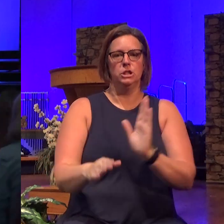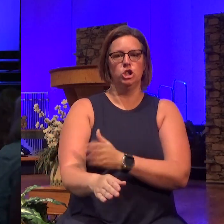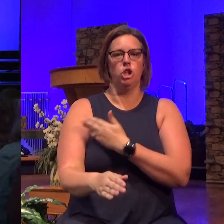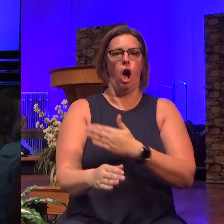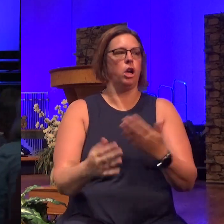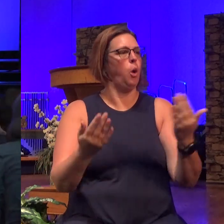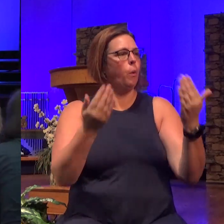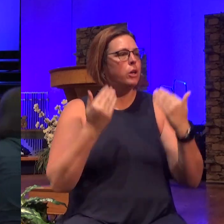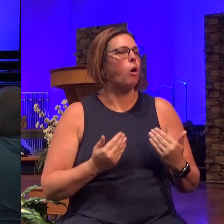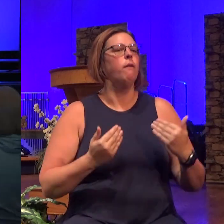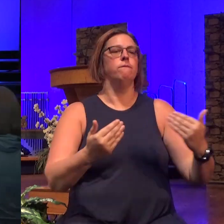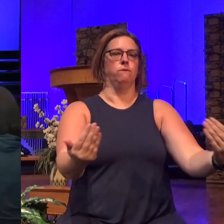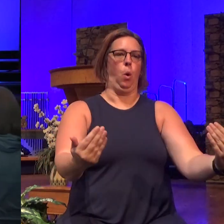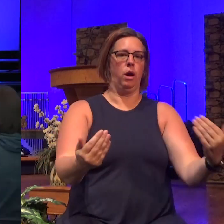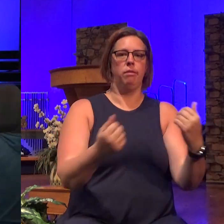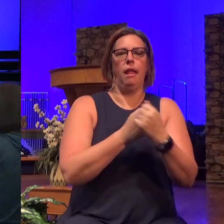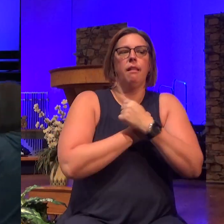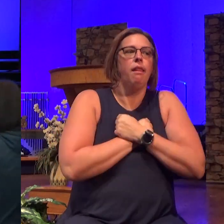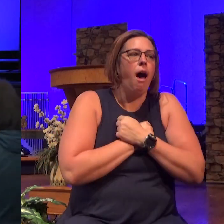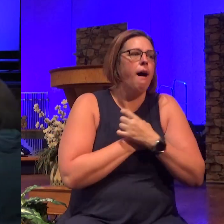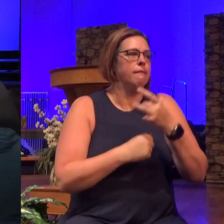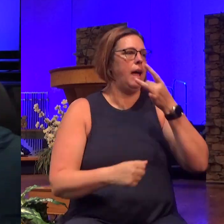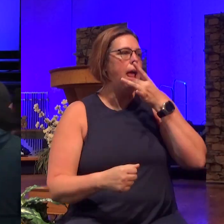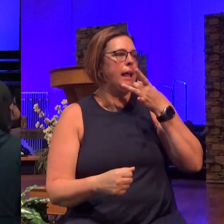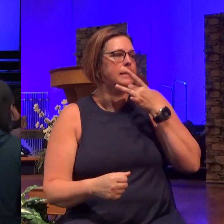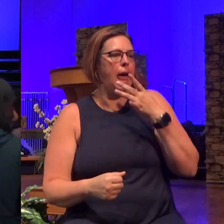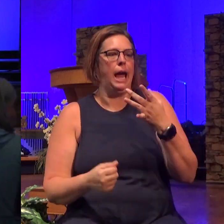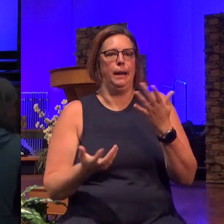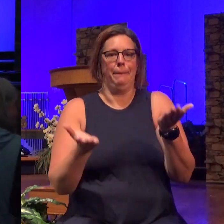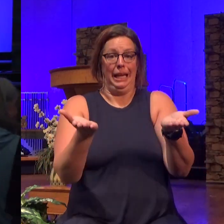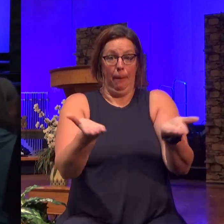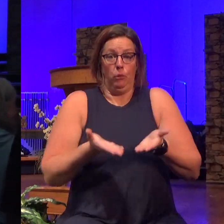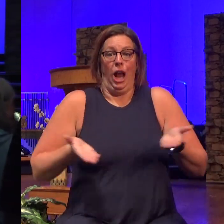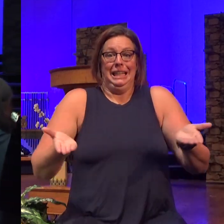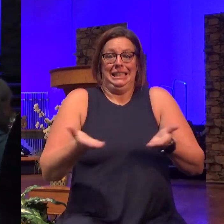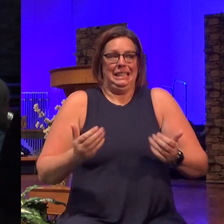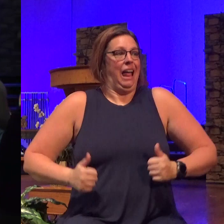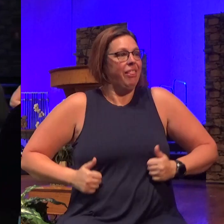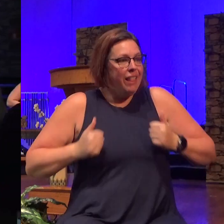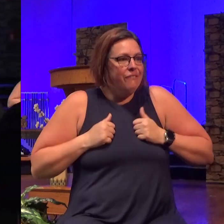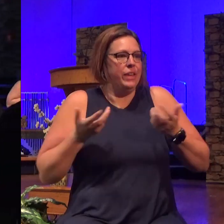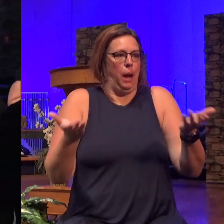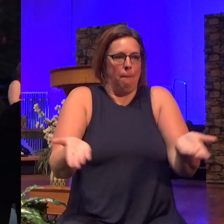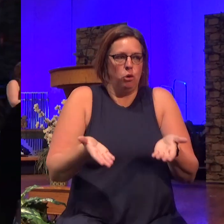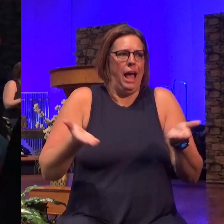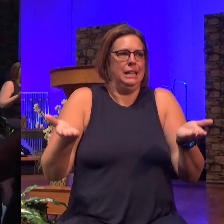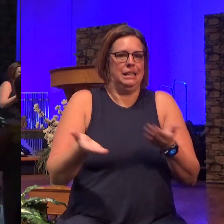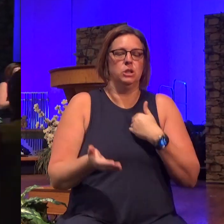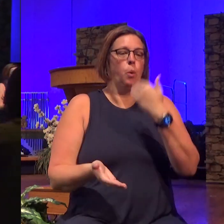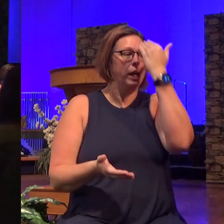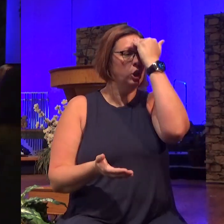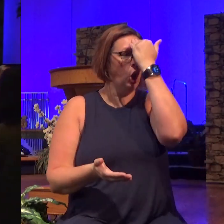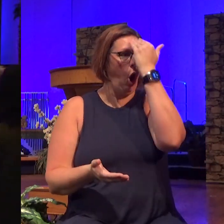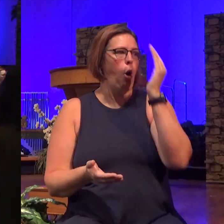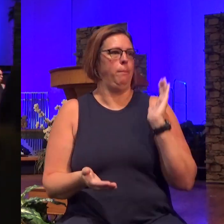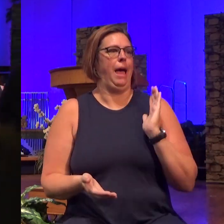go forth in love and light, being the presence, living the presence, knowing that by our very